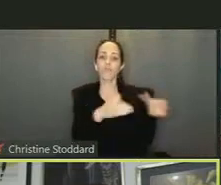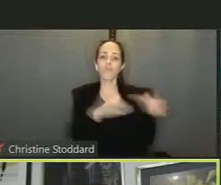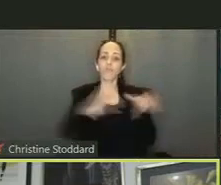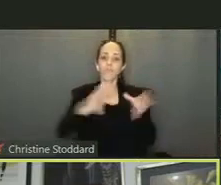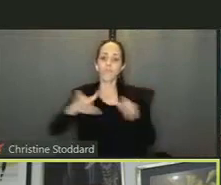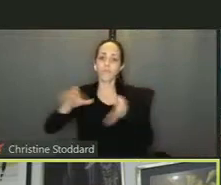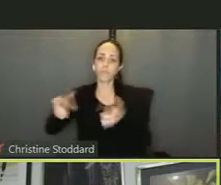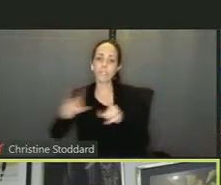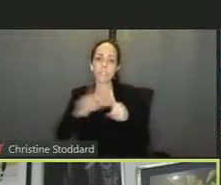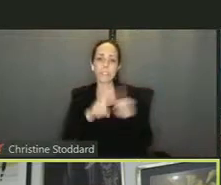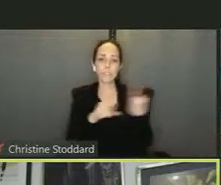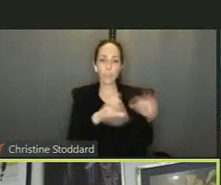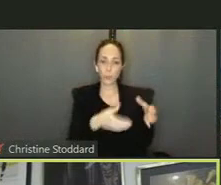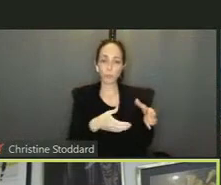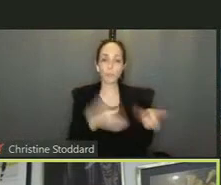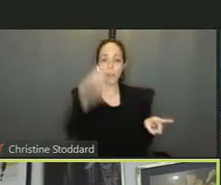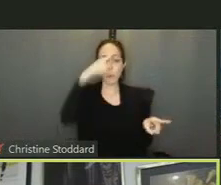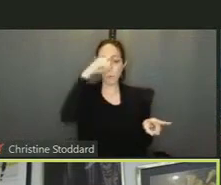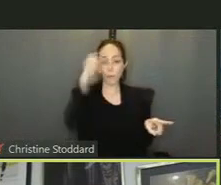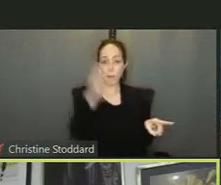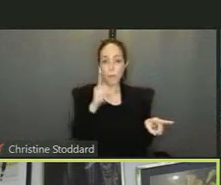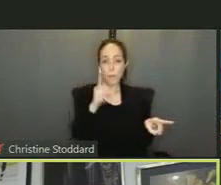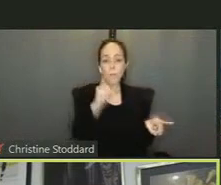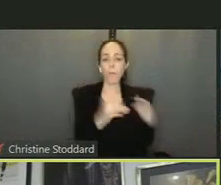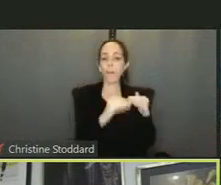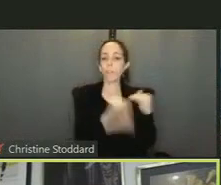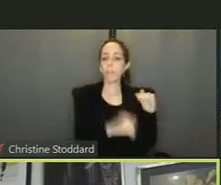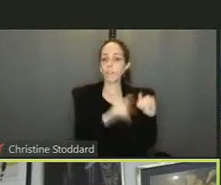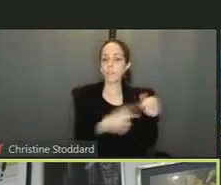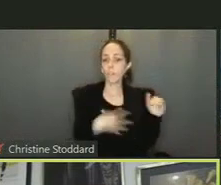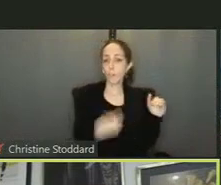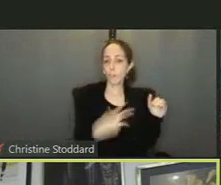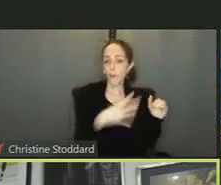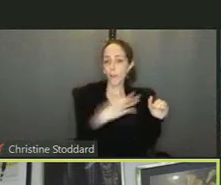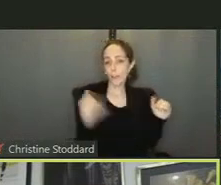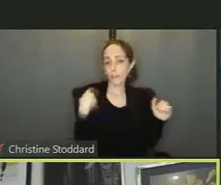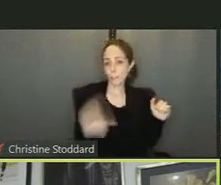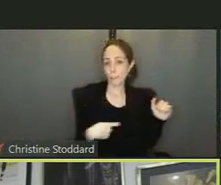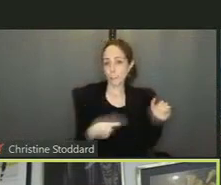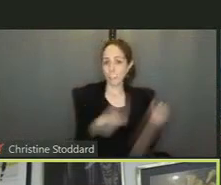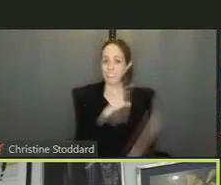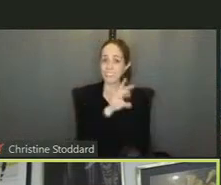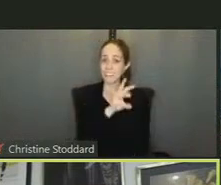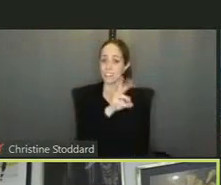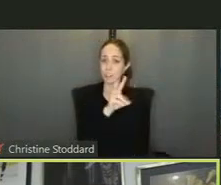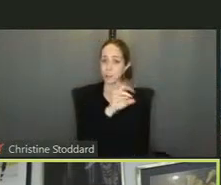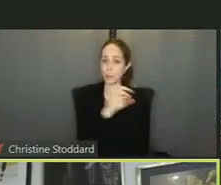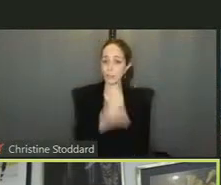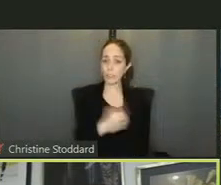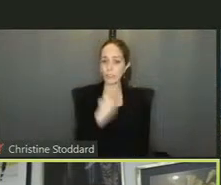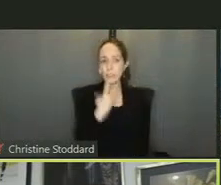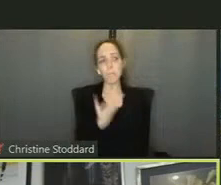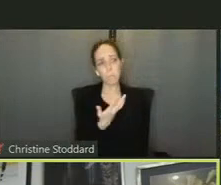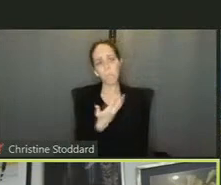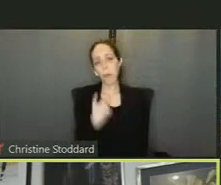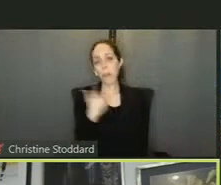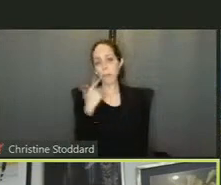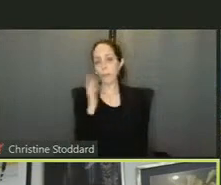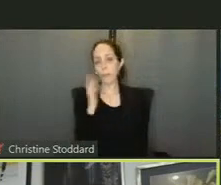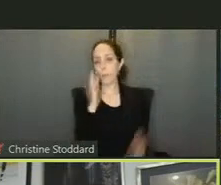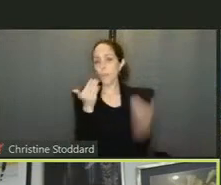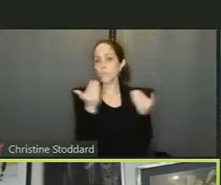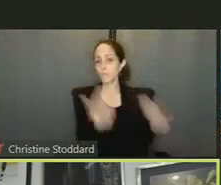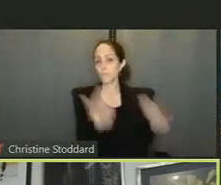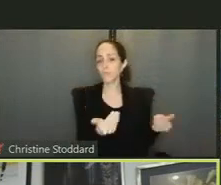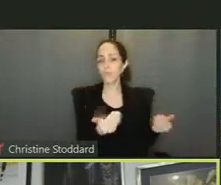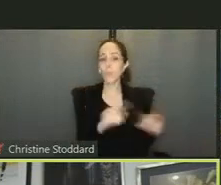Black respondents in this study were less than both white and Hispanic, with 62% saying they definitely or probably would get the vaccine, compared